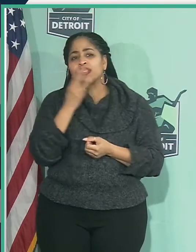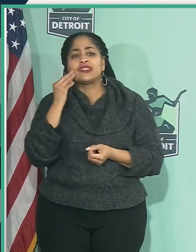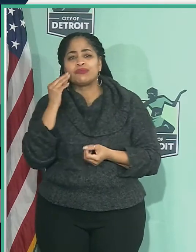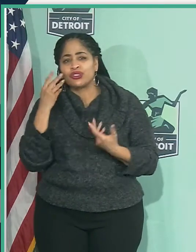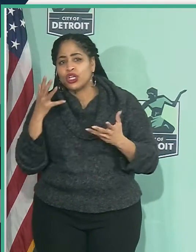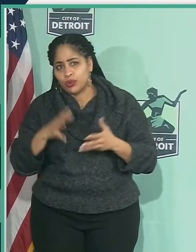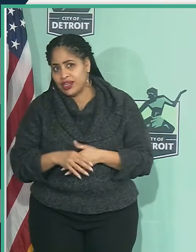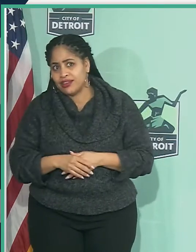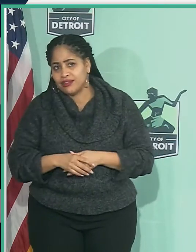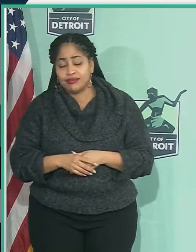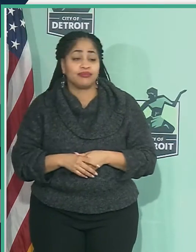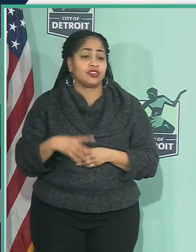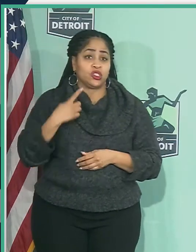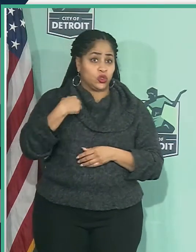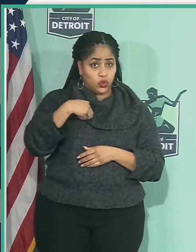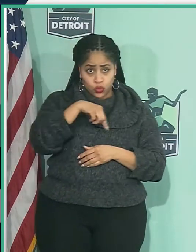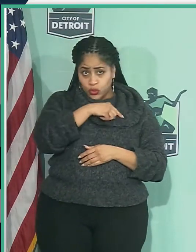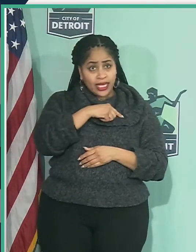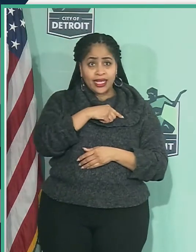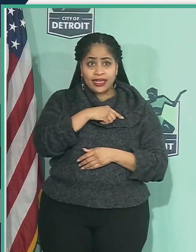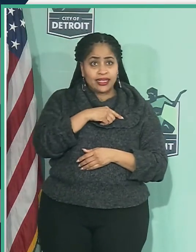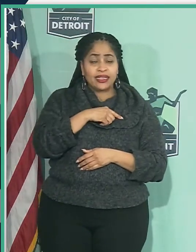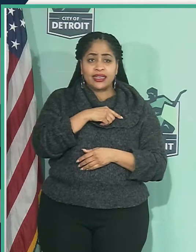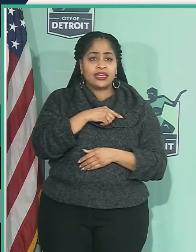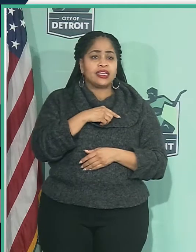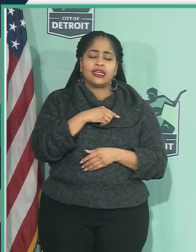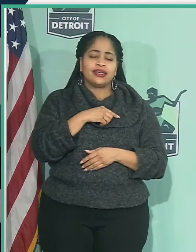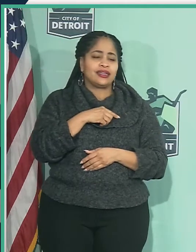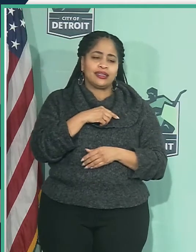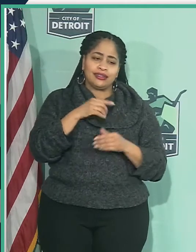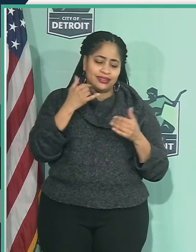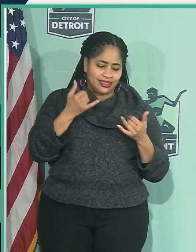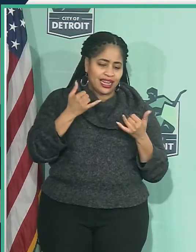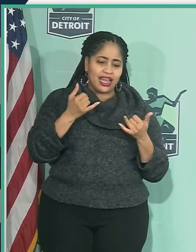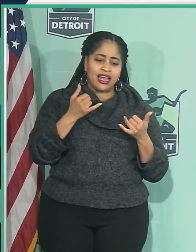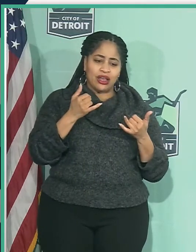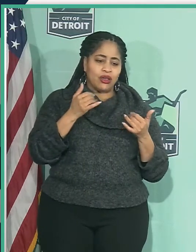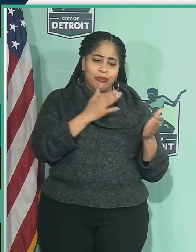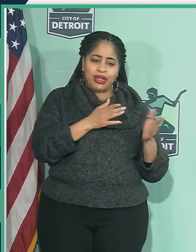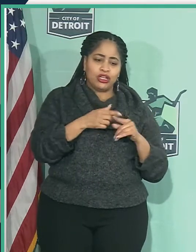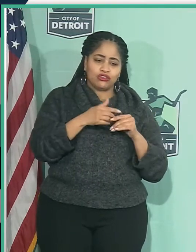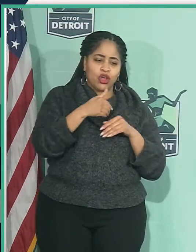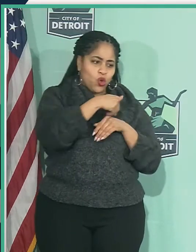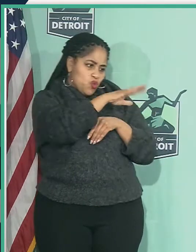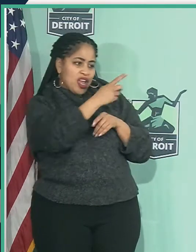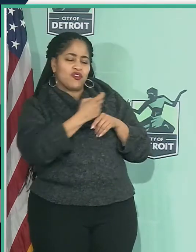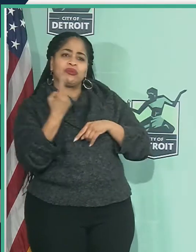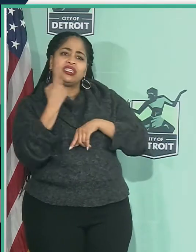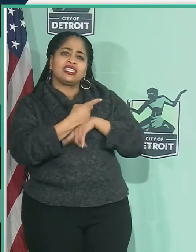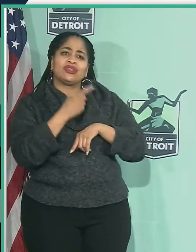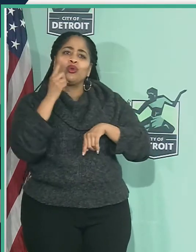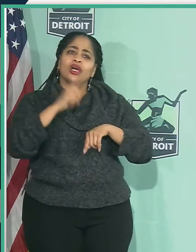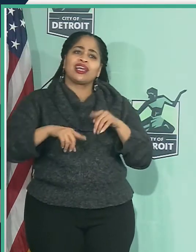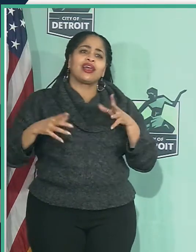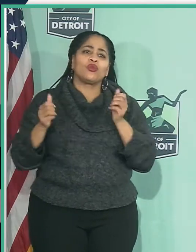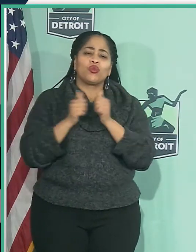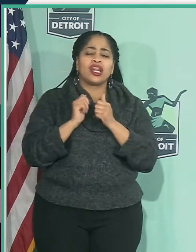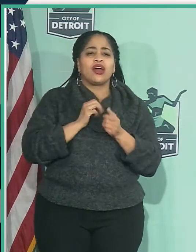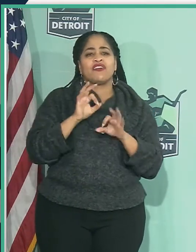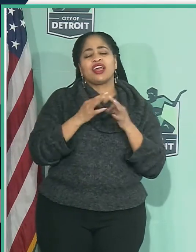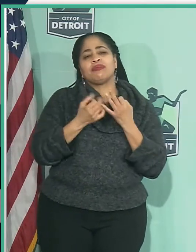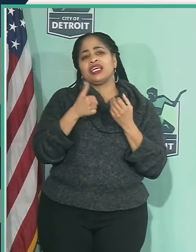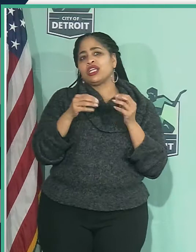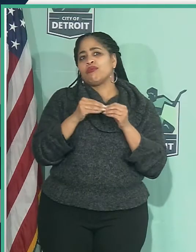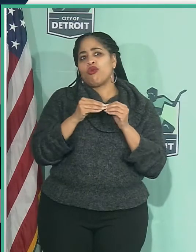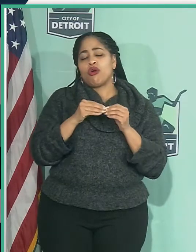experience. We are going to get away from the days that we can't be with our family, that we